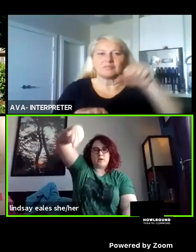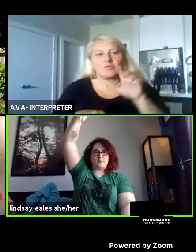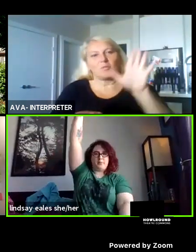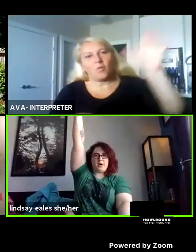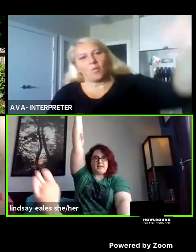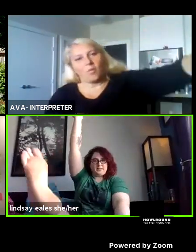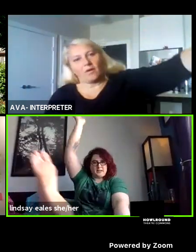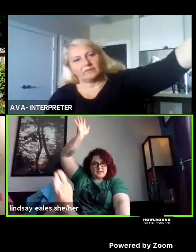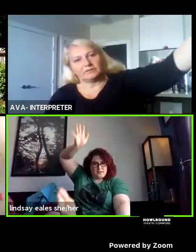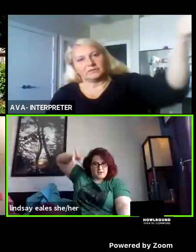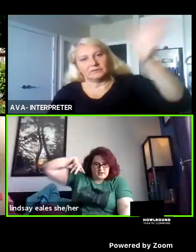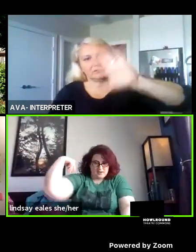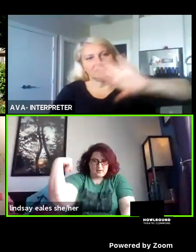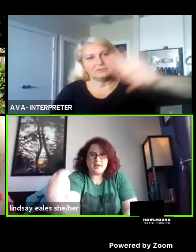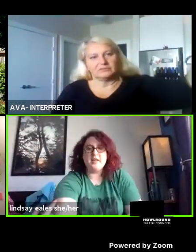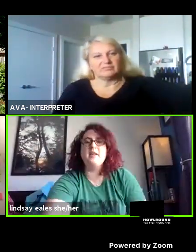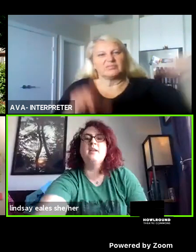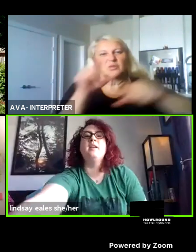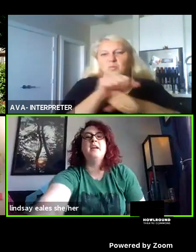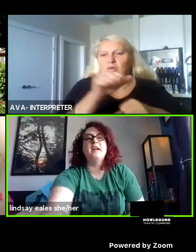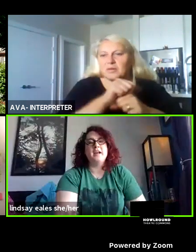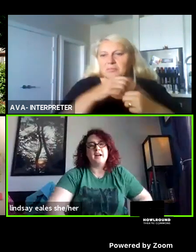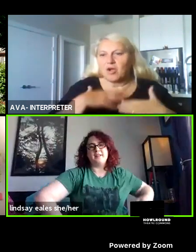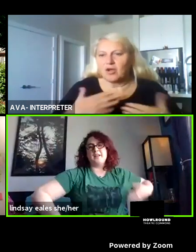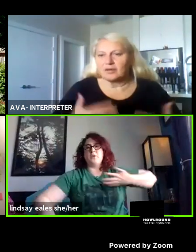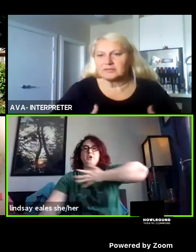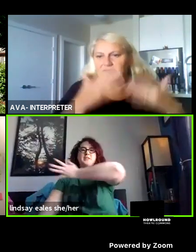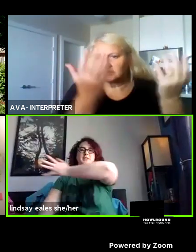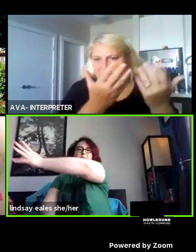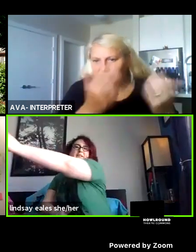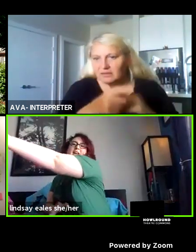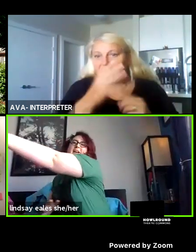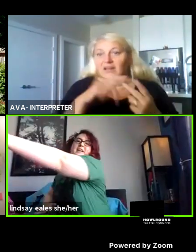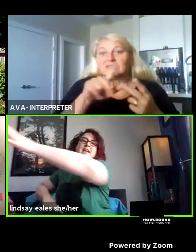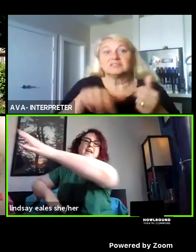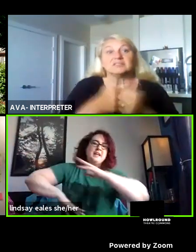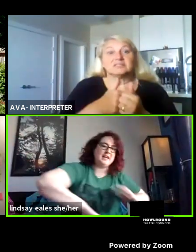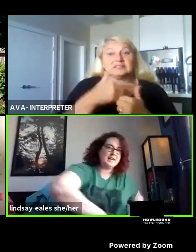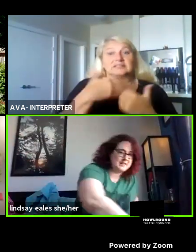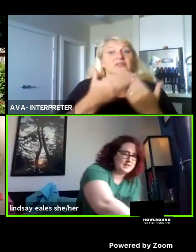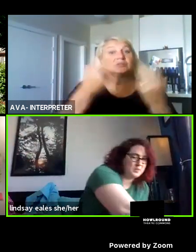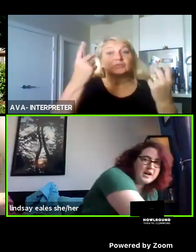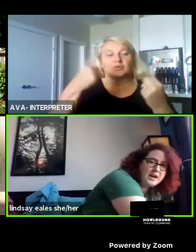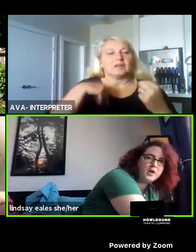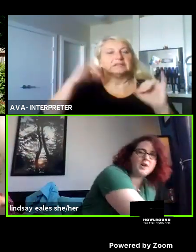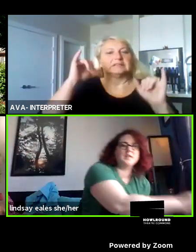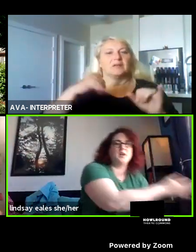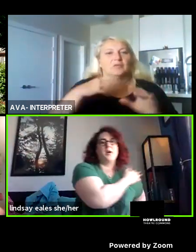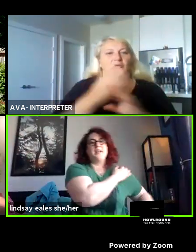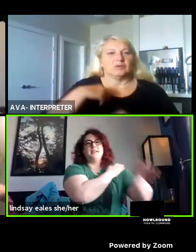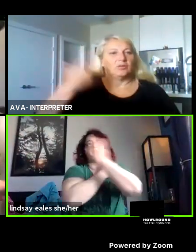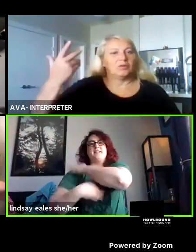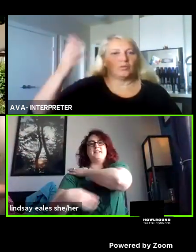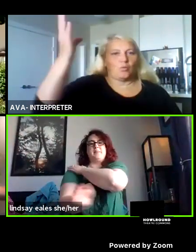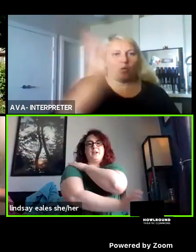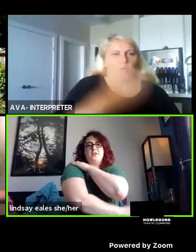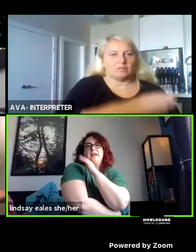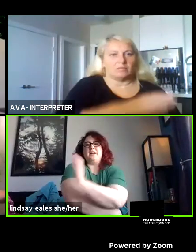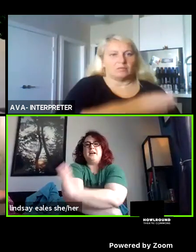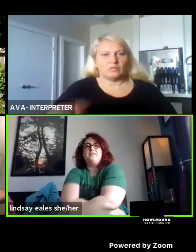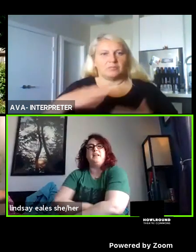We're working on body side work here. And then we'll cross our midline. So we're crossing our body. It's a